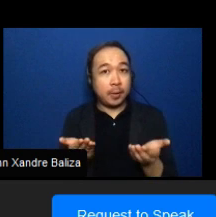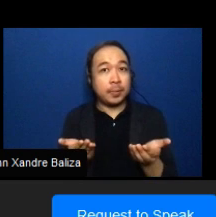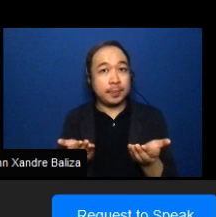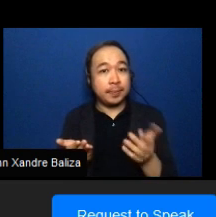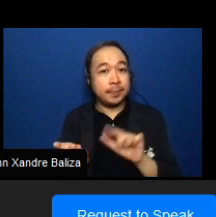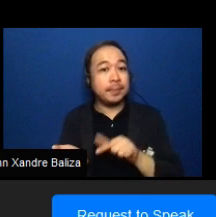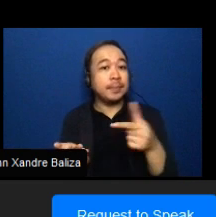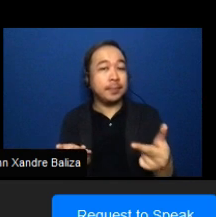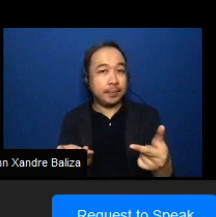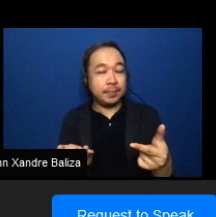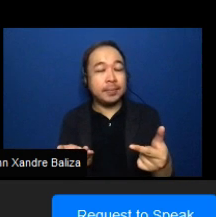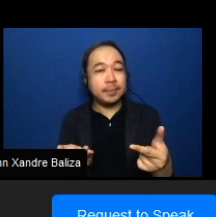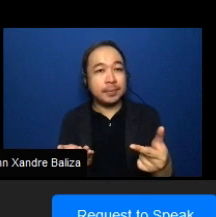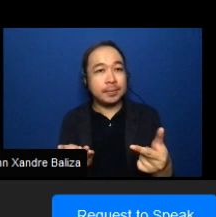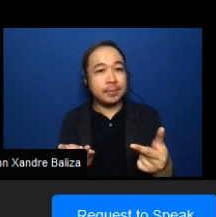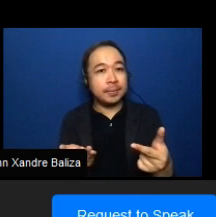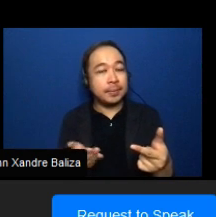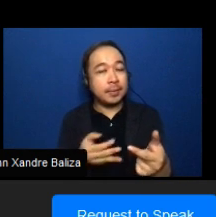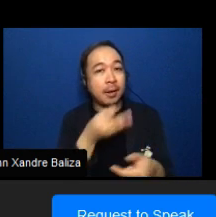to request